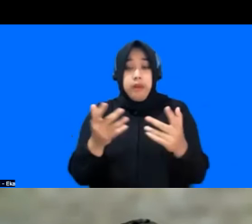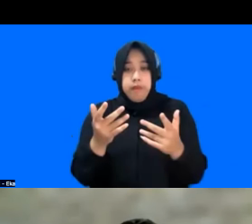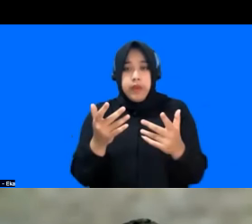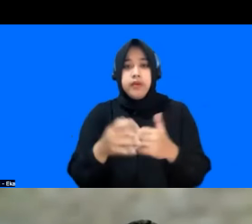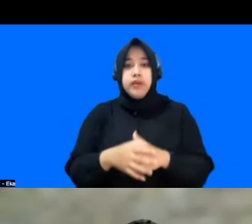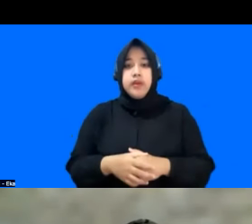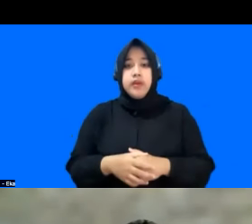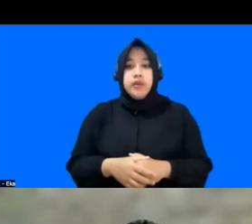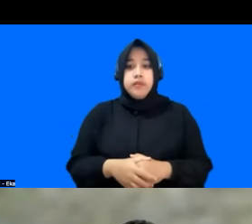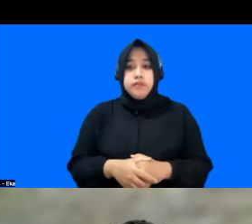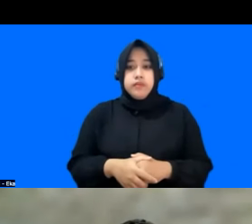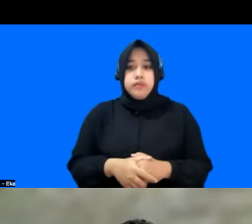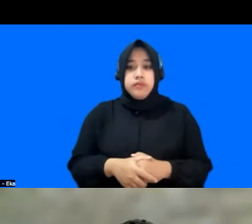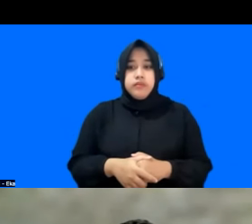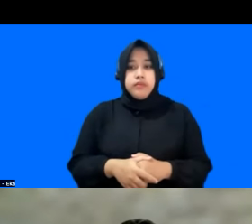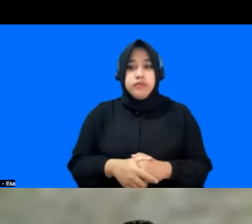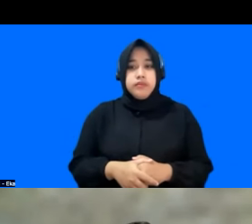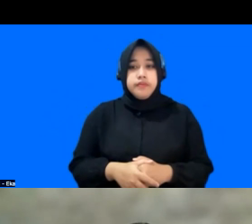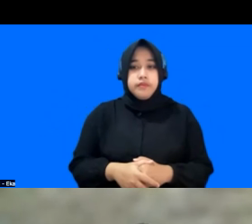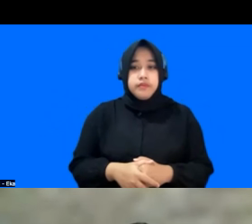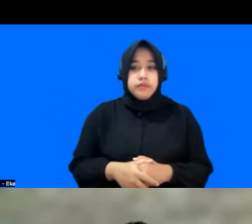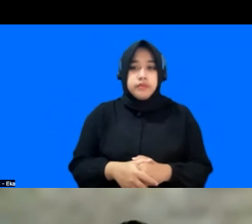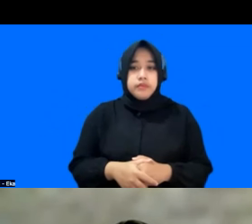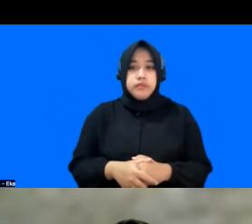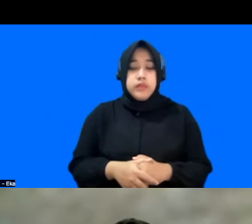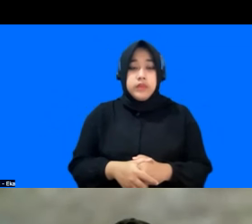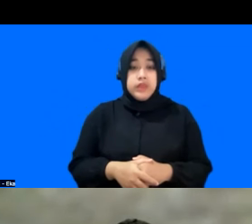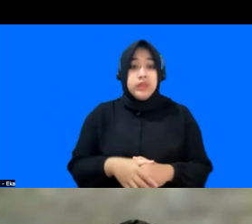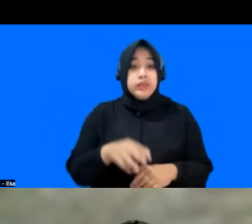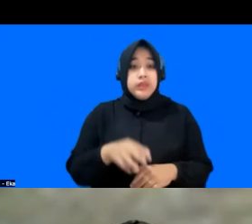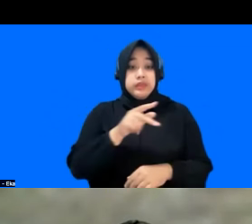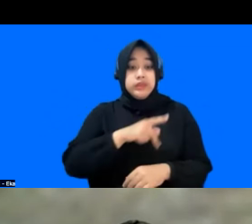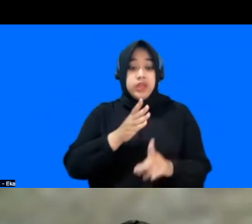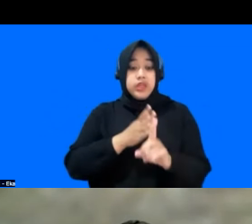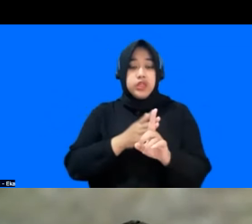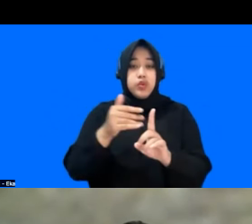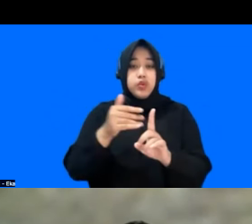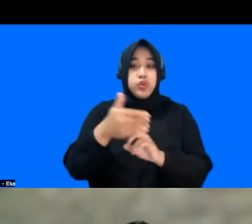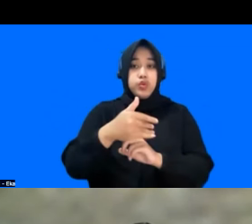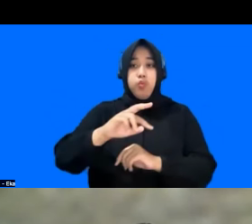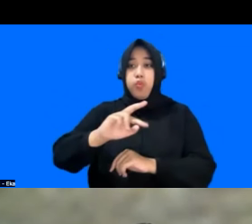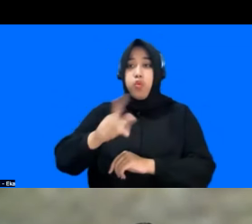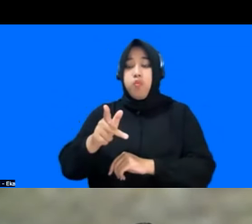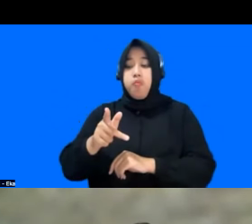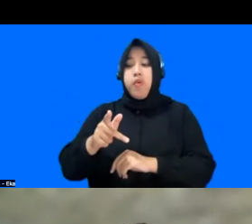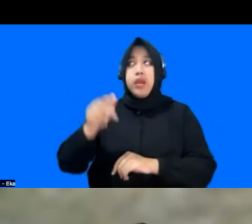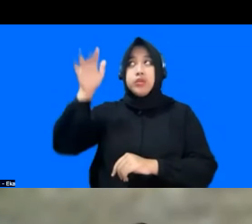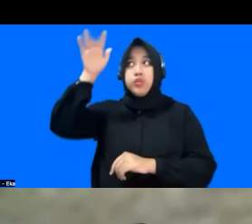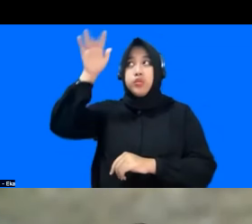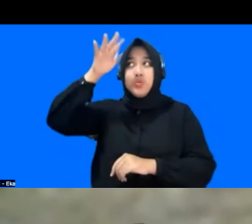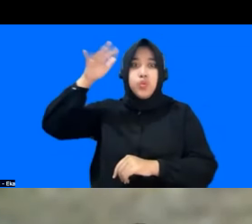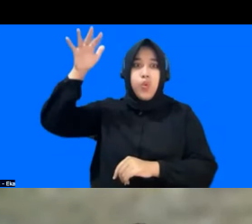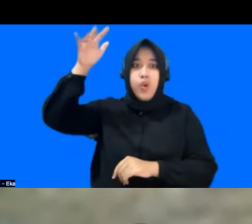buffered from the impacts of climate change because we lived in air-conditioned spaces. Not only I am now working in